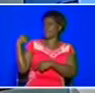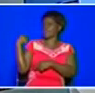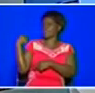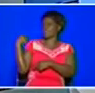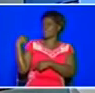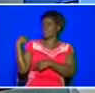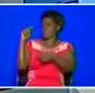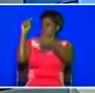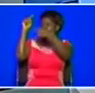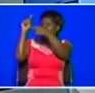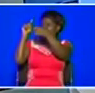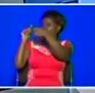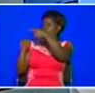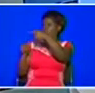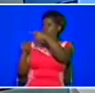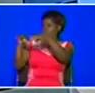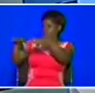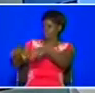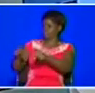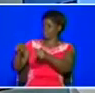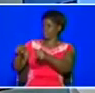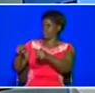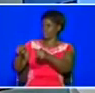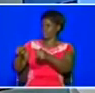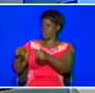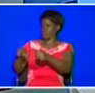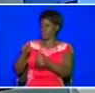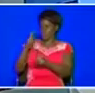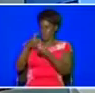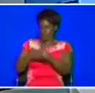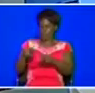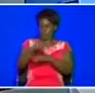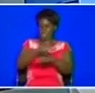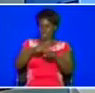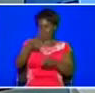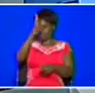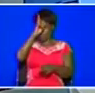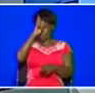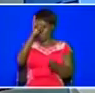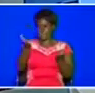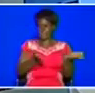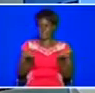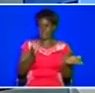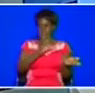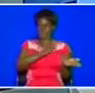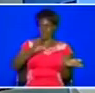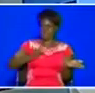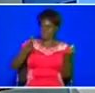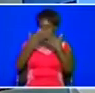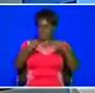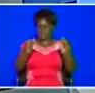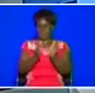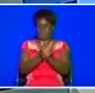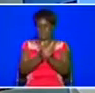the ratio that they inherited, given the numbers that we have seen from the National Police Service Commission, the president himself, and the Inspector